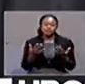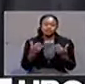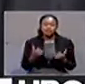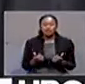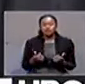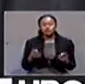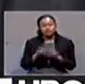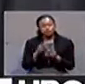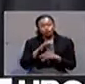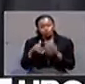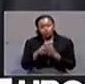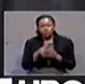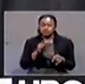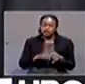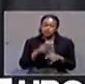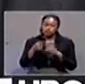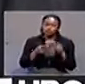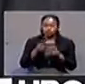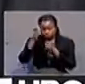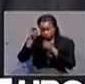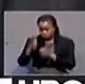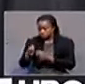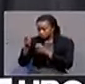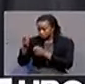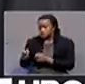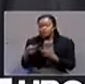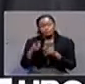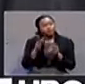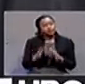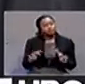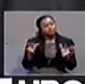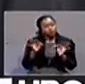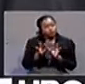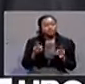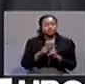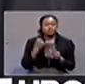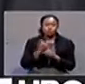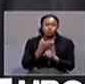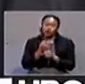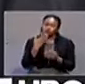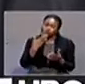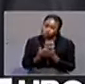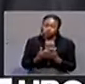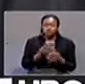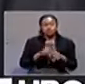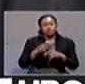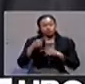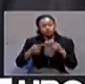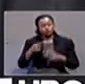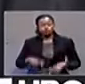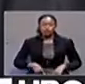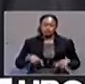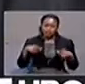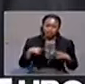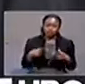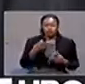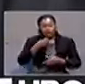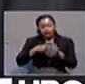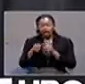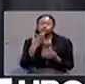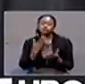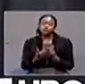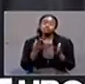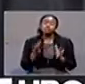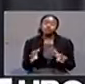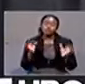a tribute to us. But we want to make sure we should do a good job while we're still alive in this world. And